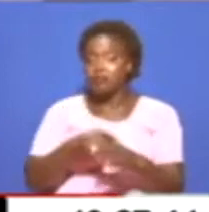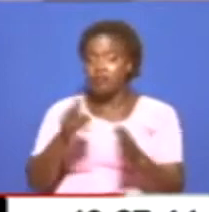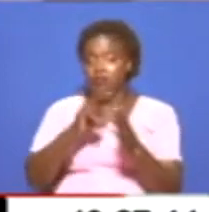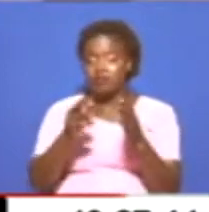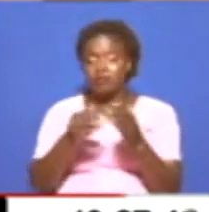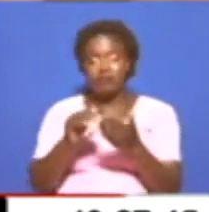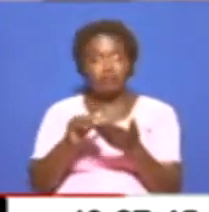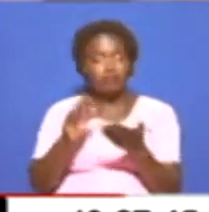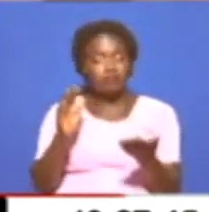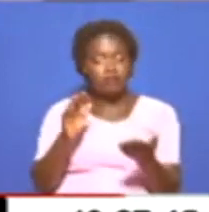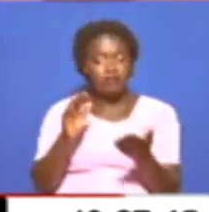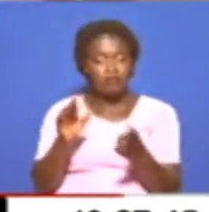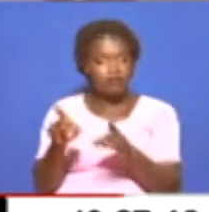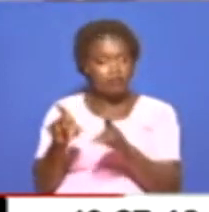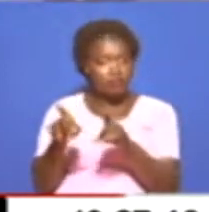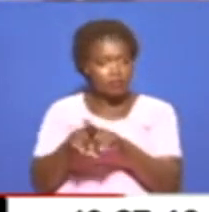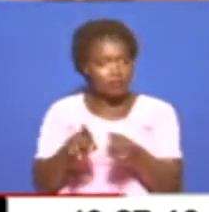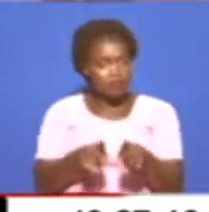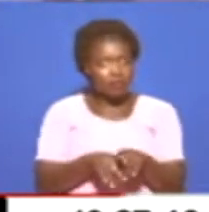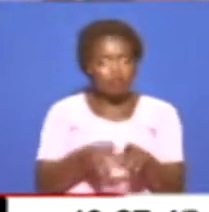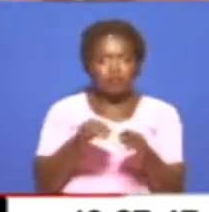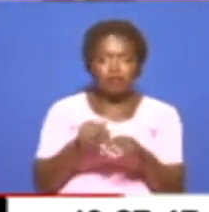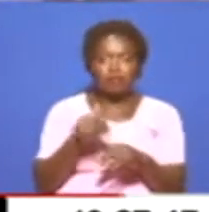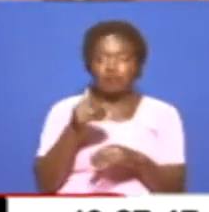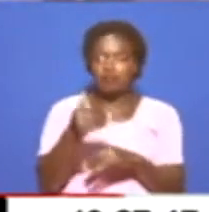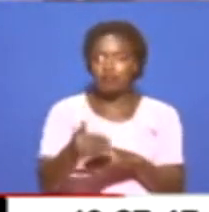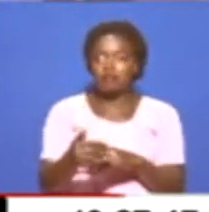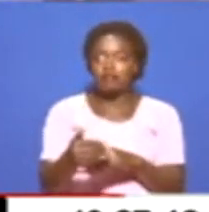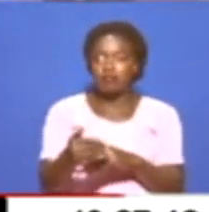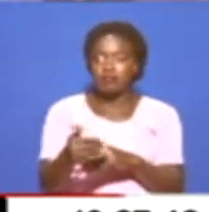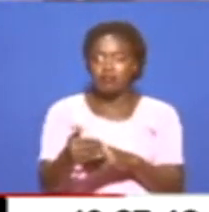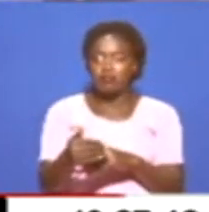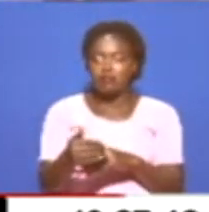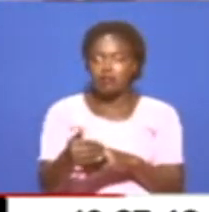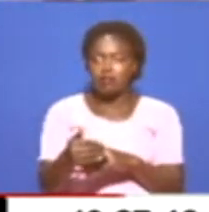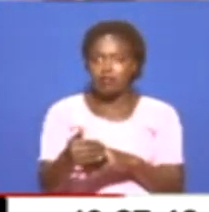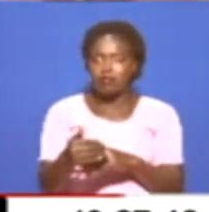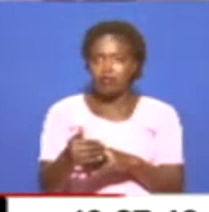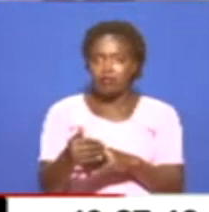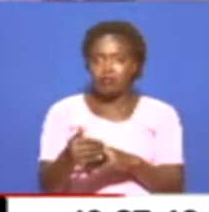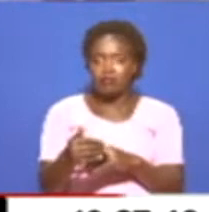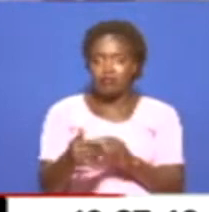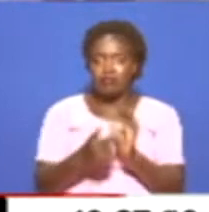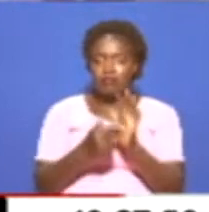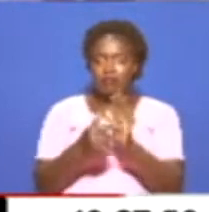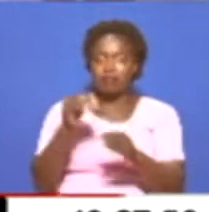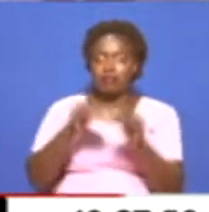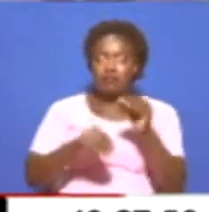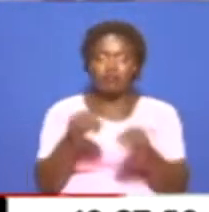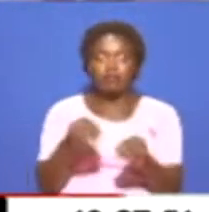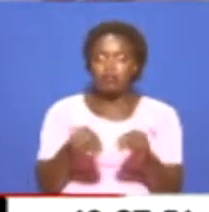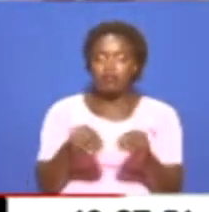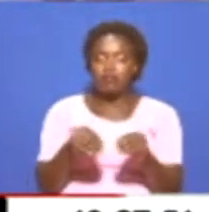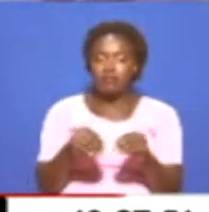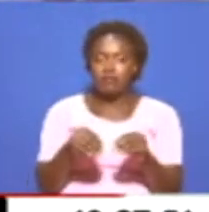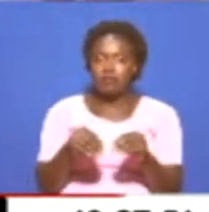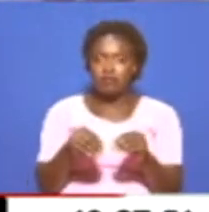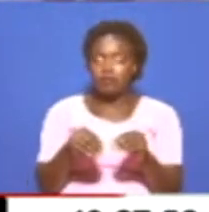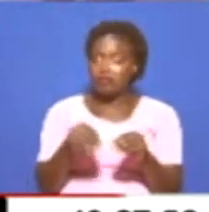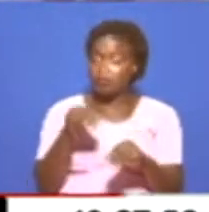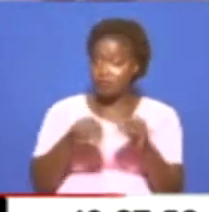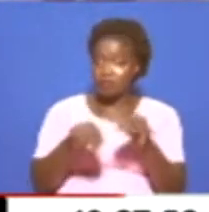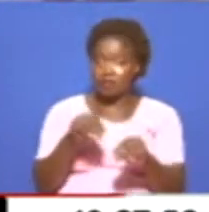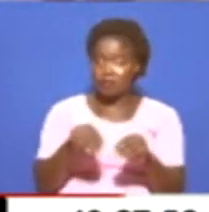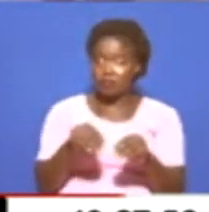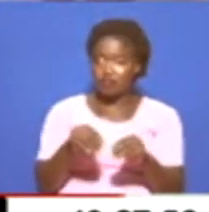that even after the live streaming of the elections, mm-hmm. this live the elections that have been live,